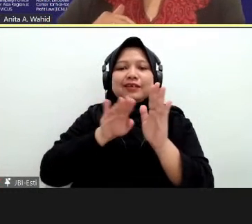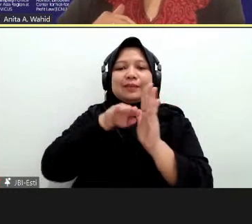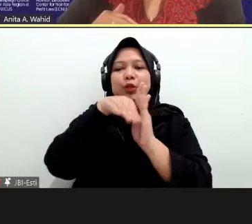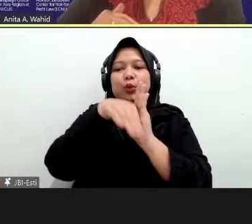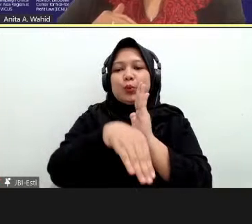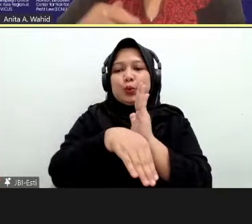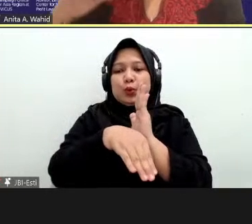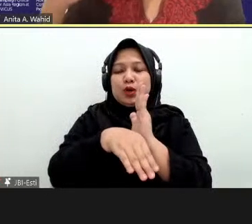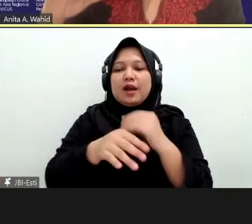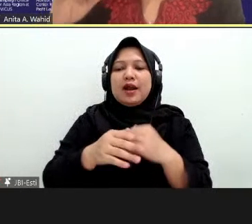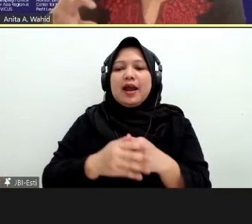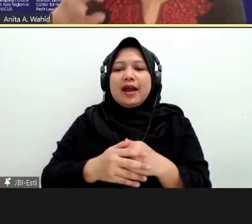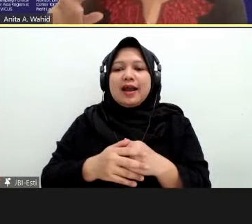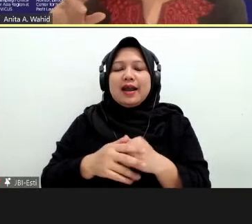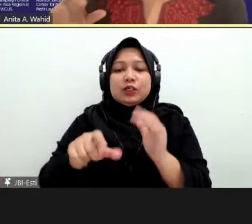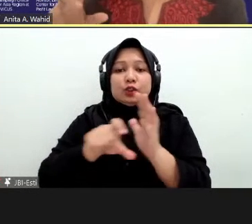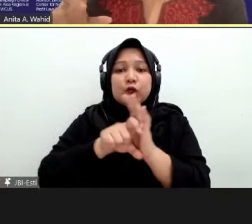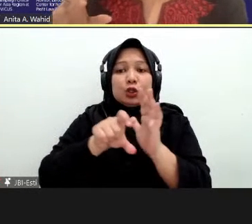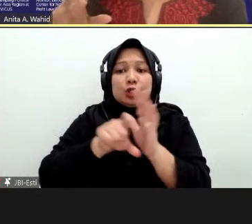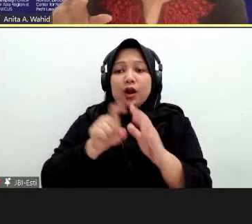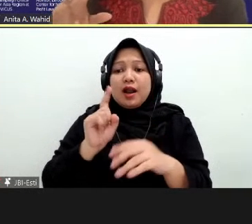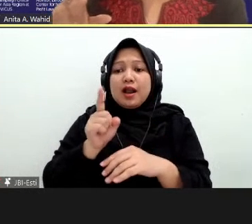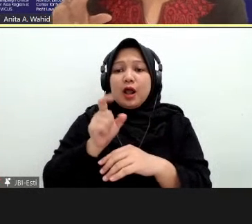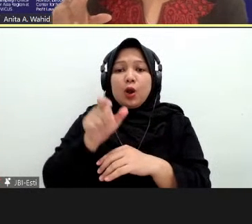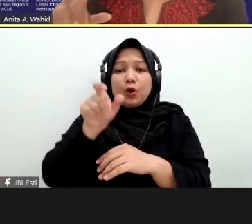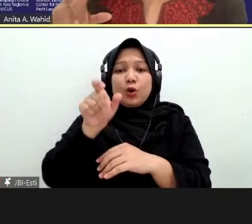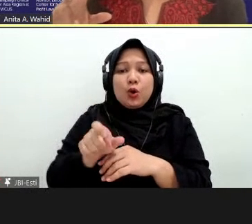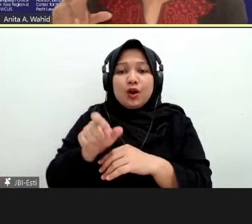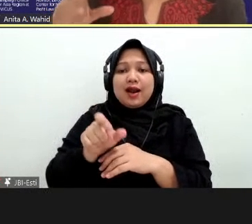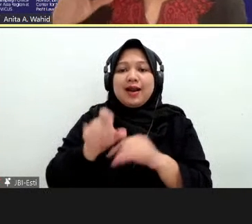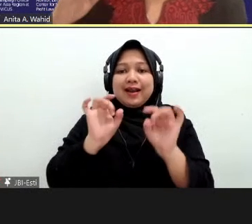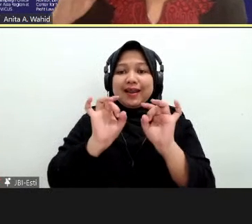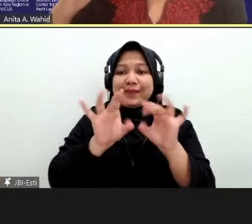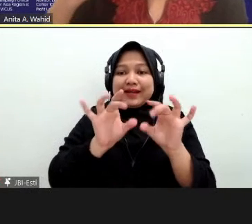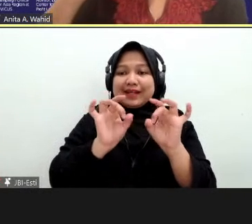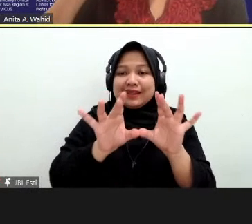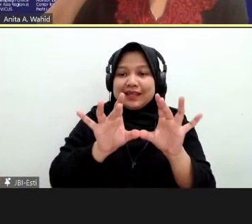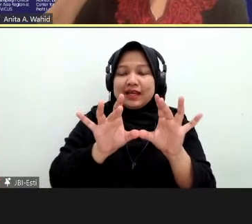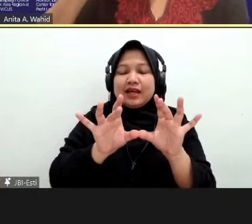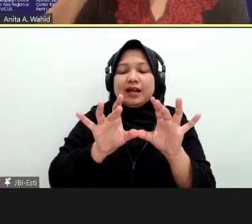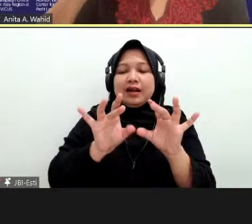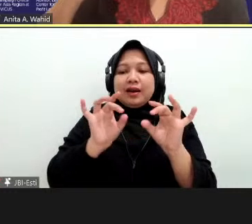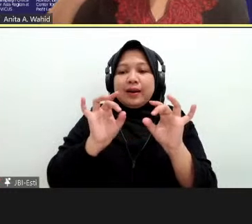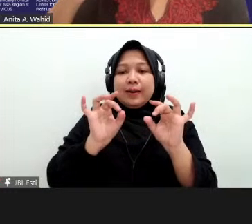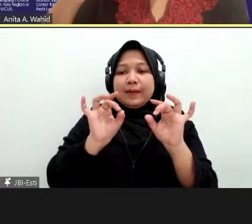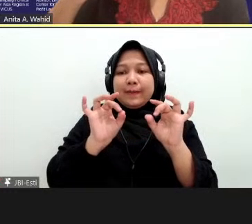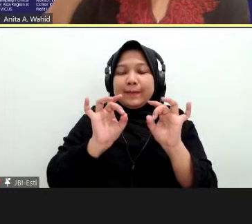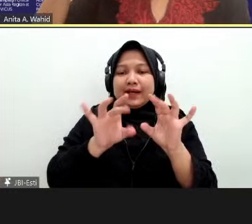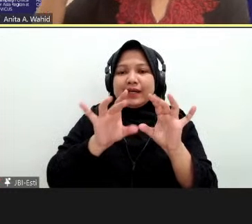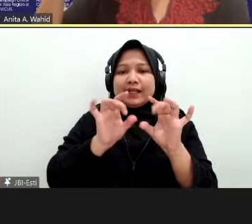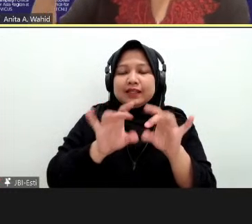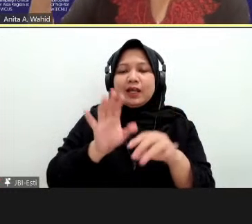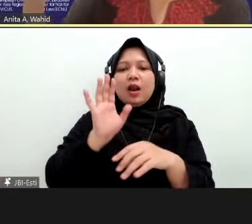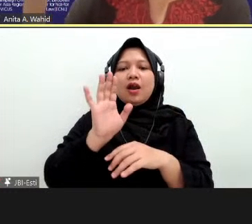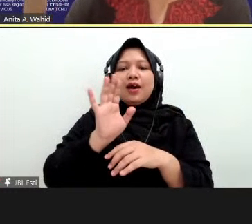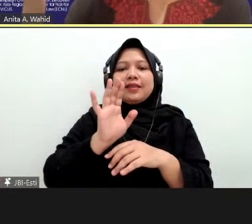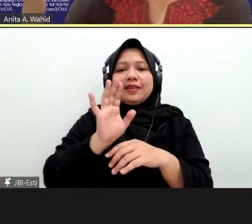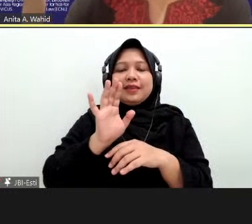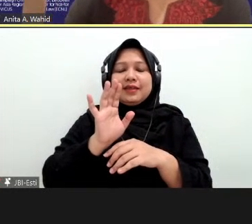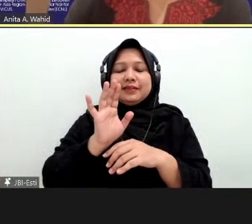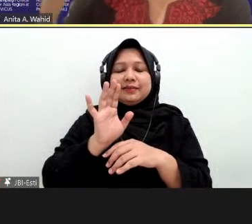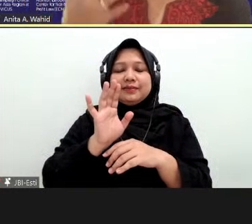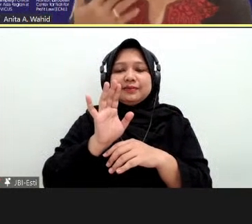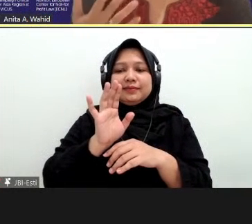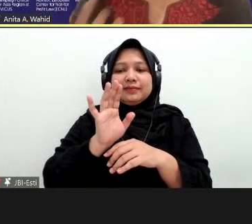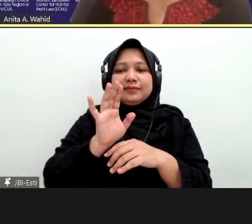be decreasing or degrading. For people that criticizes these situations, that have this kind of